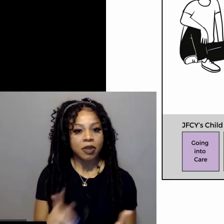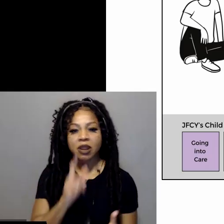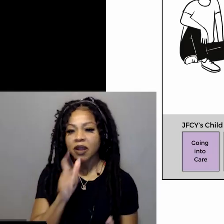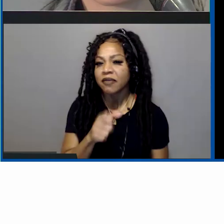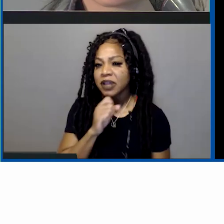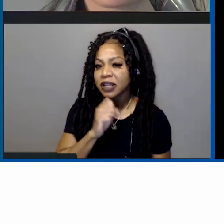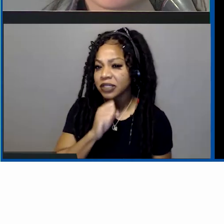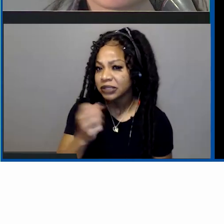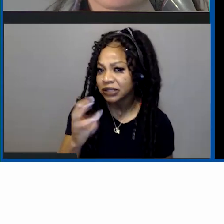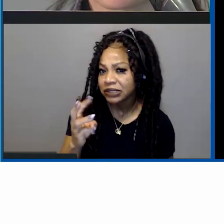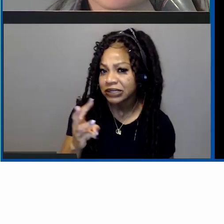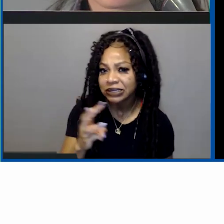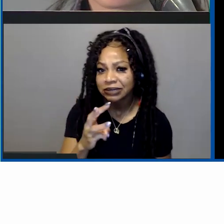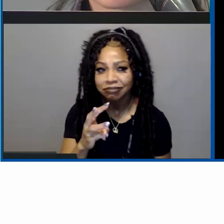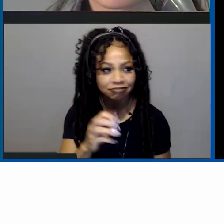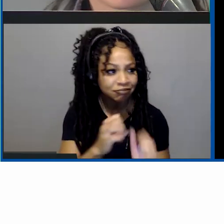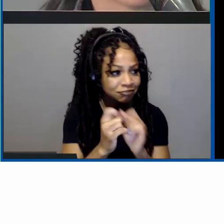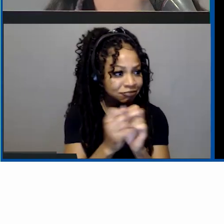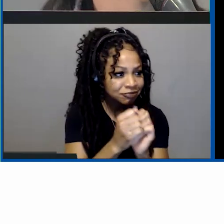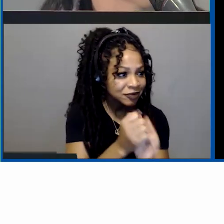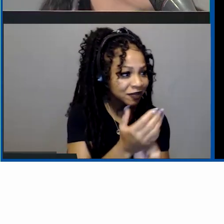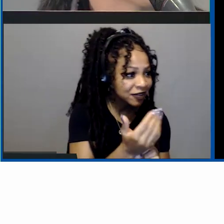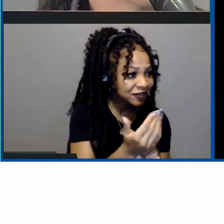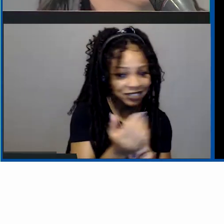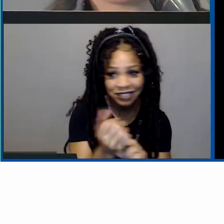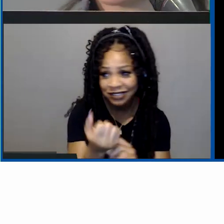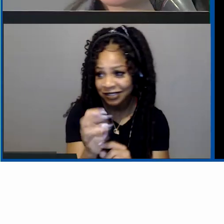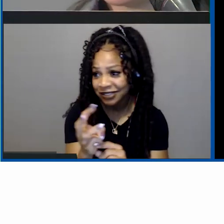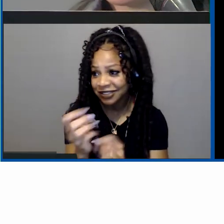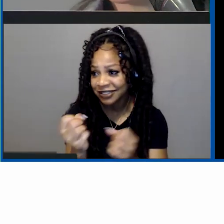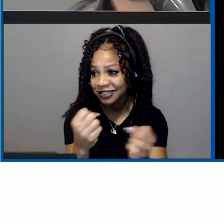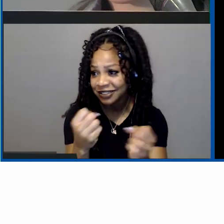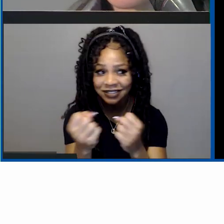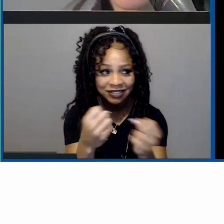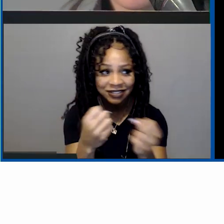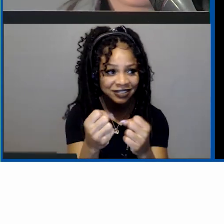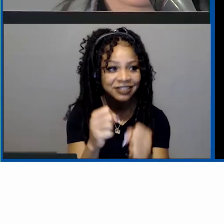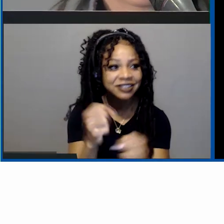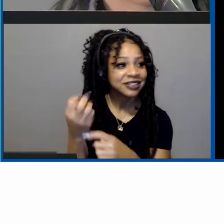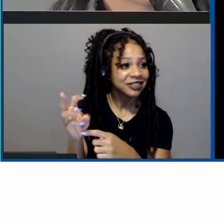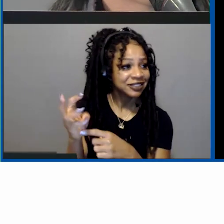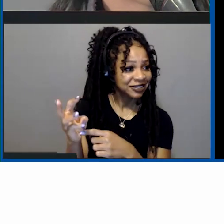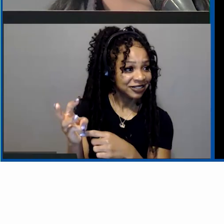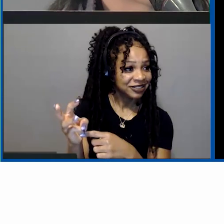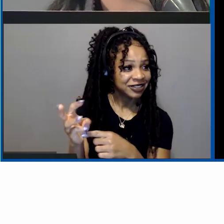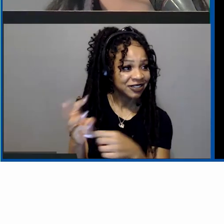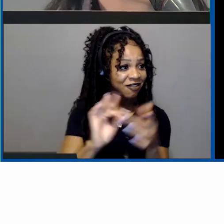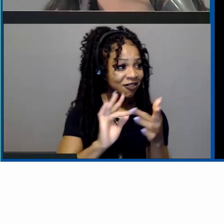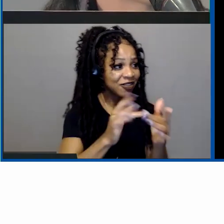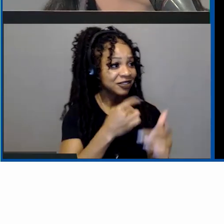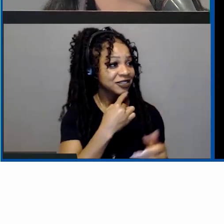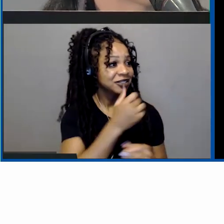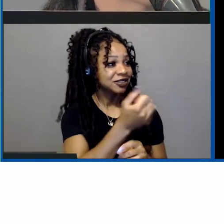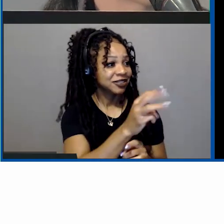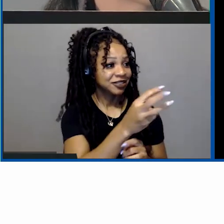16? I'm hearing murmurs. 15? Maybe I heard 15, 16. Some nodding. 16 online.